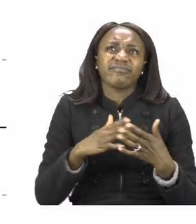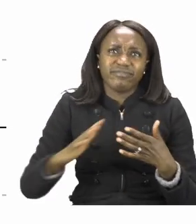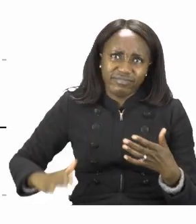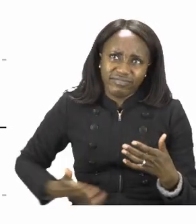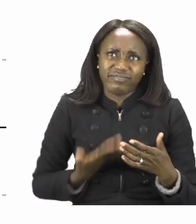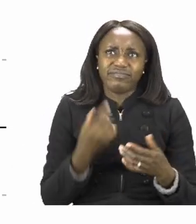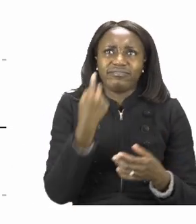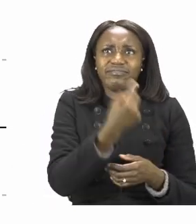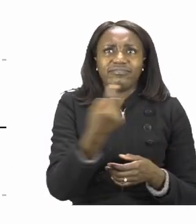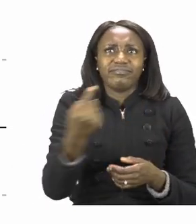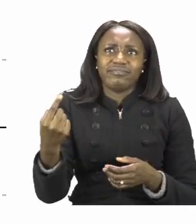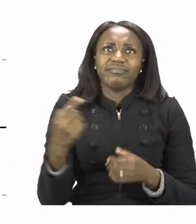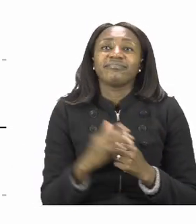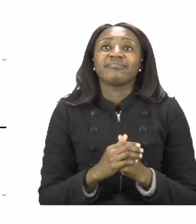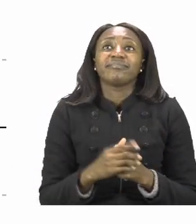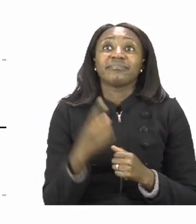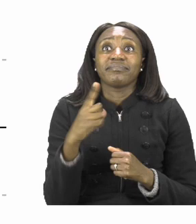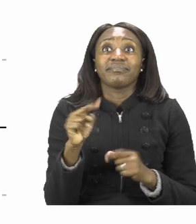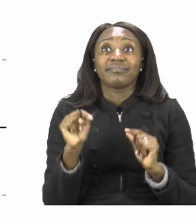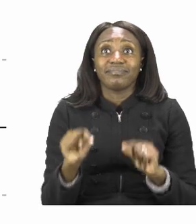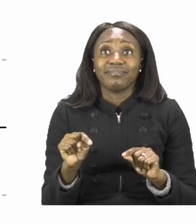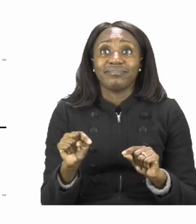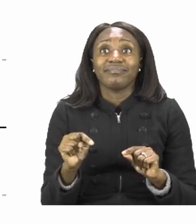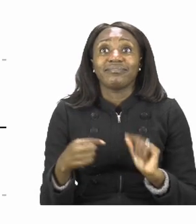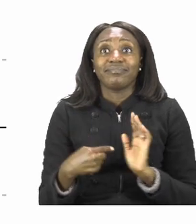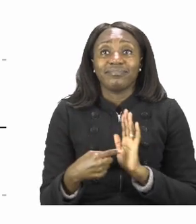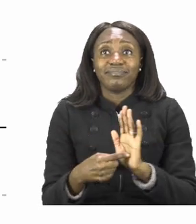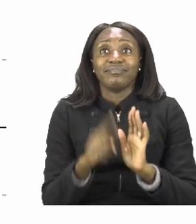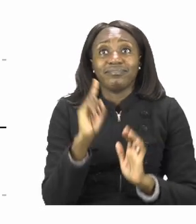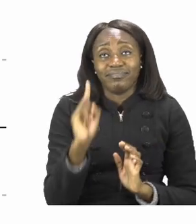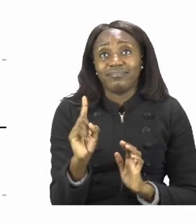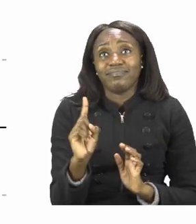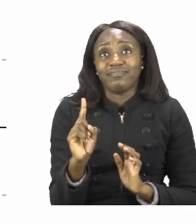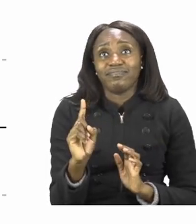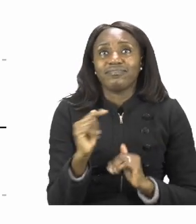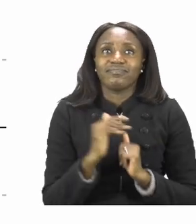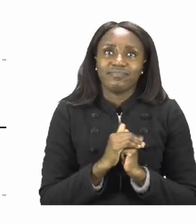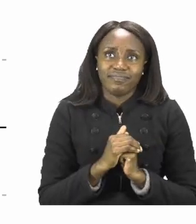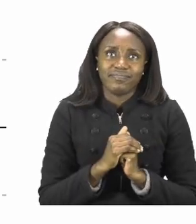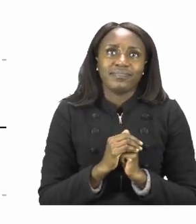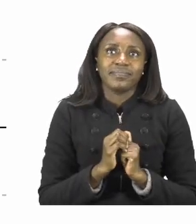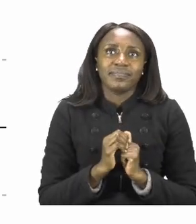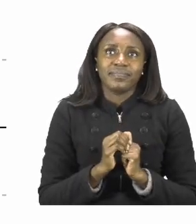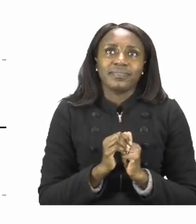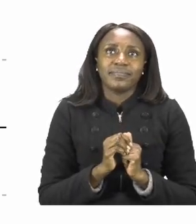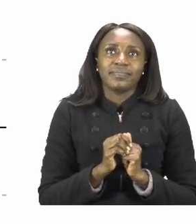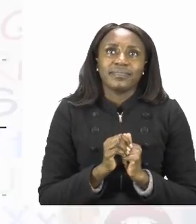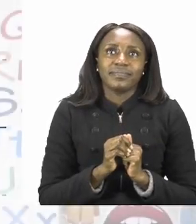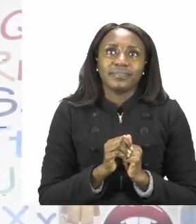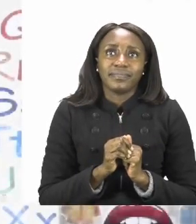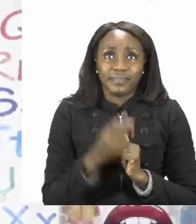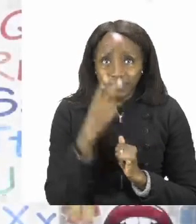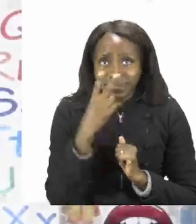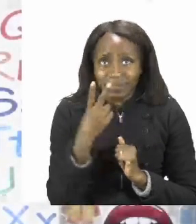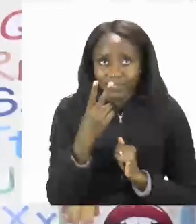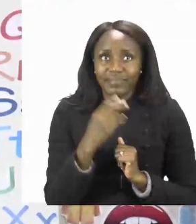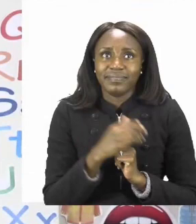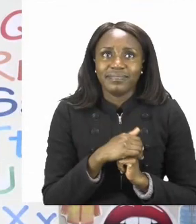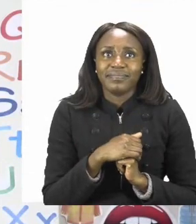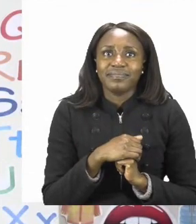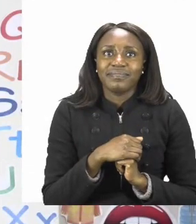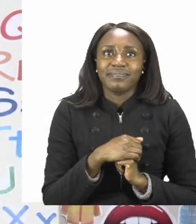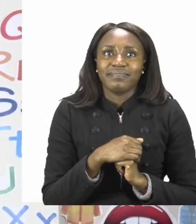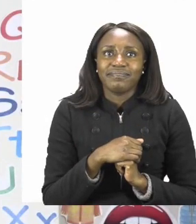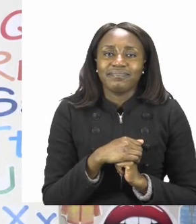loop-de-loop. Today, I'm going to just do one pattern with you. So let's try and do it